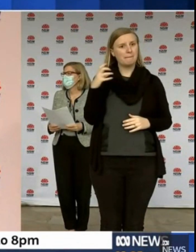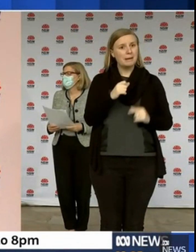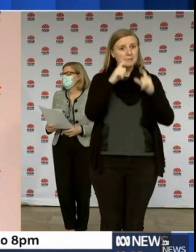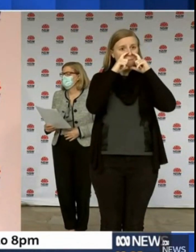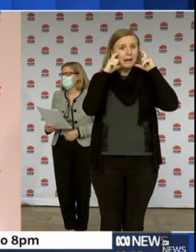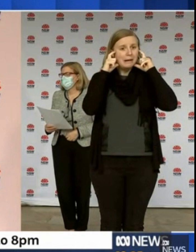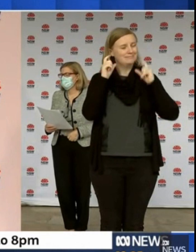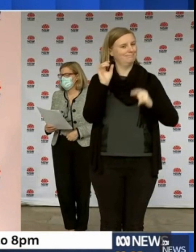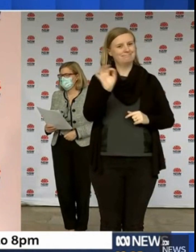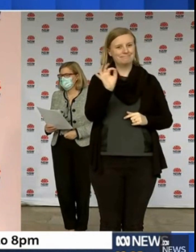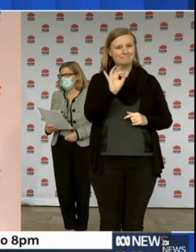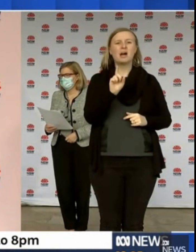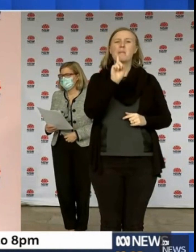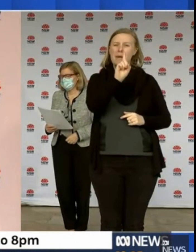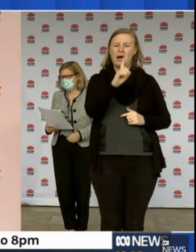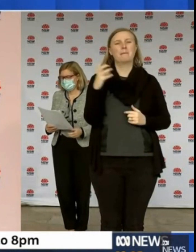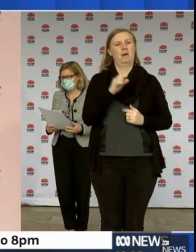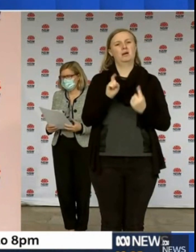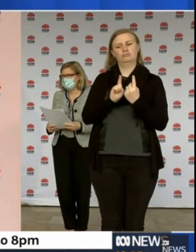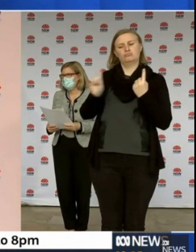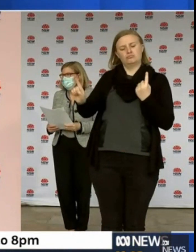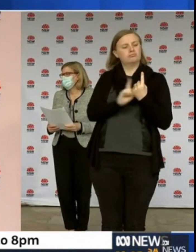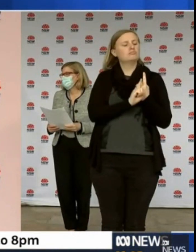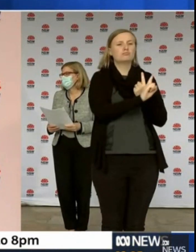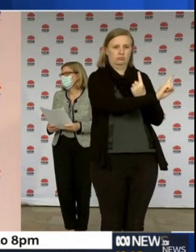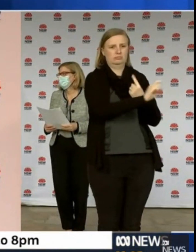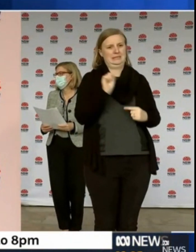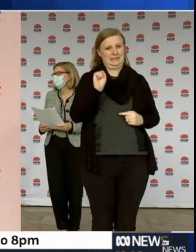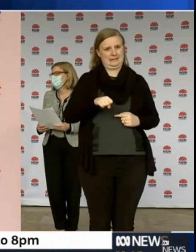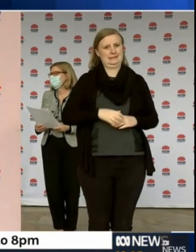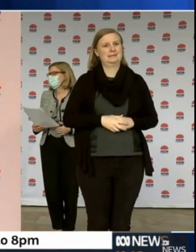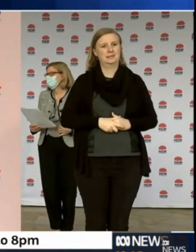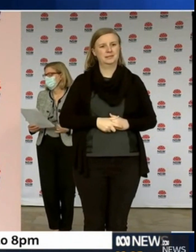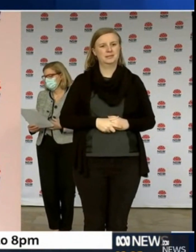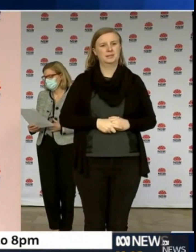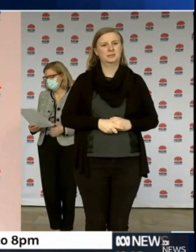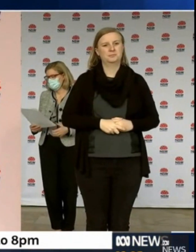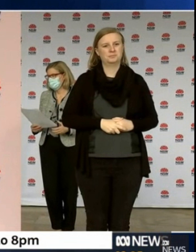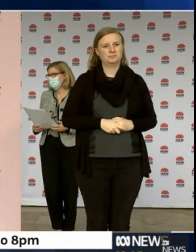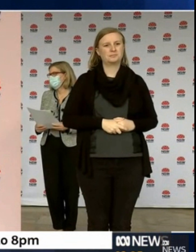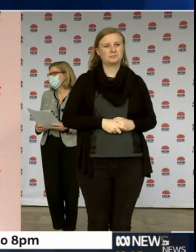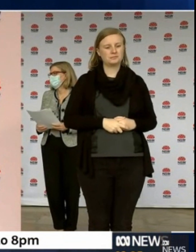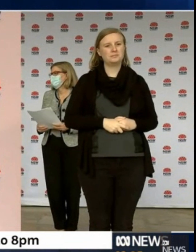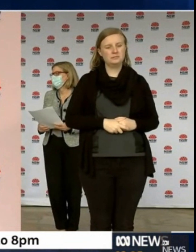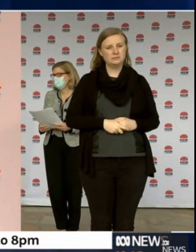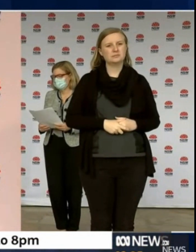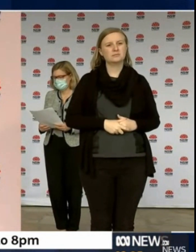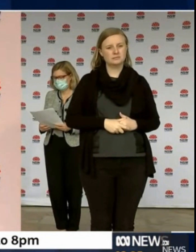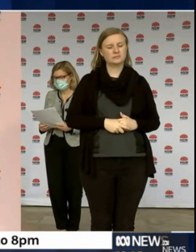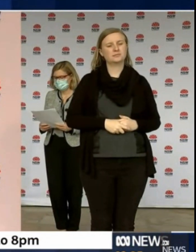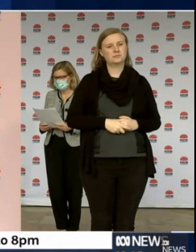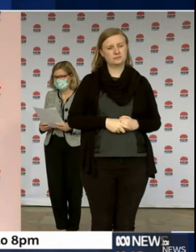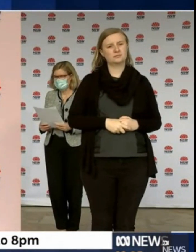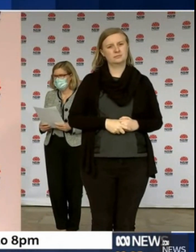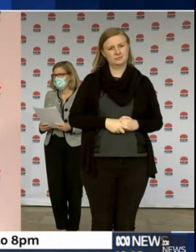when you're exercising, but you do need to make sure you're maintaining good social distance. And the most important message I'd like to give everybody is